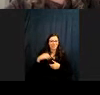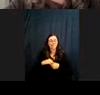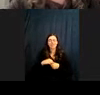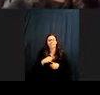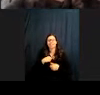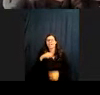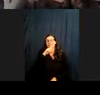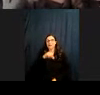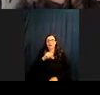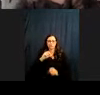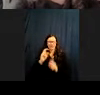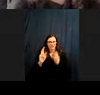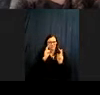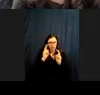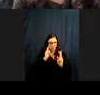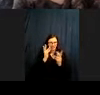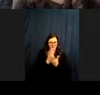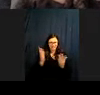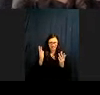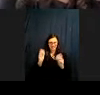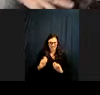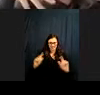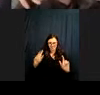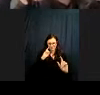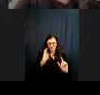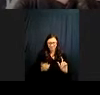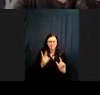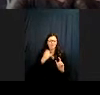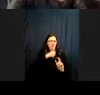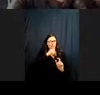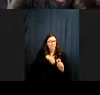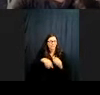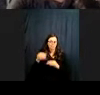can visualize things. I love the movement of it.